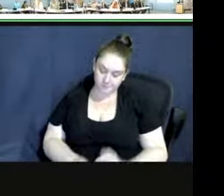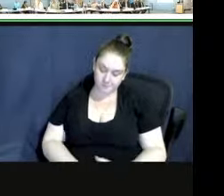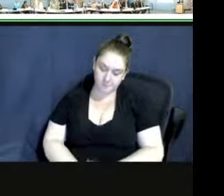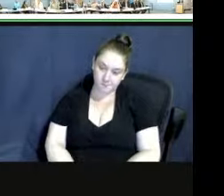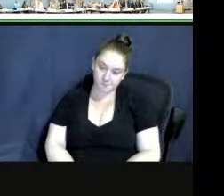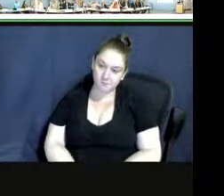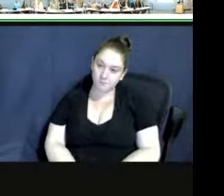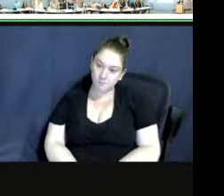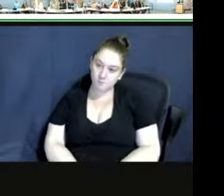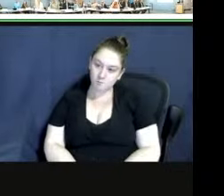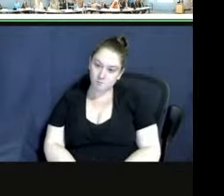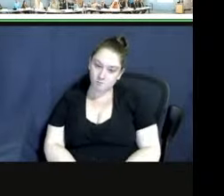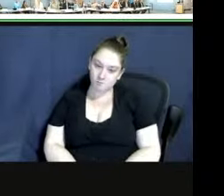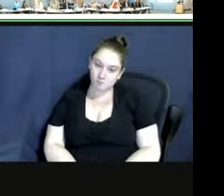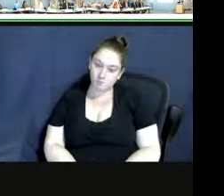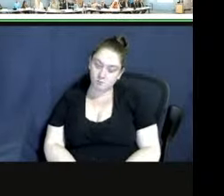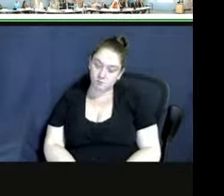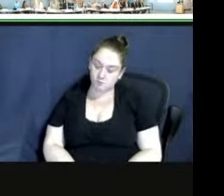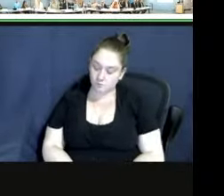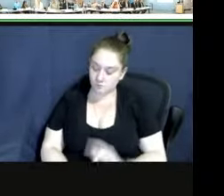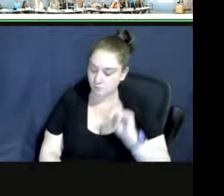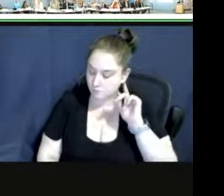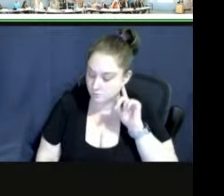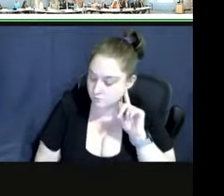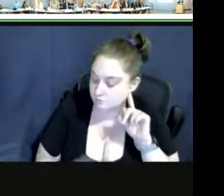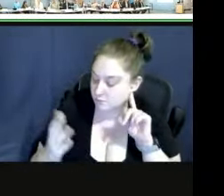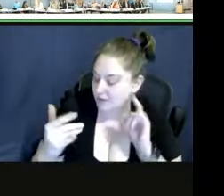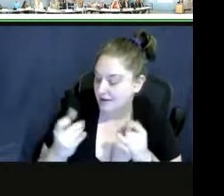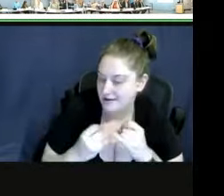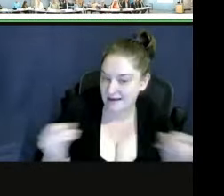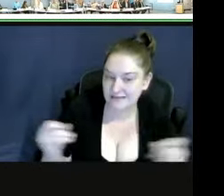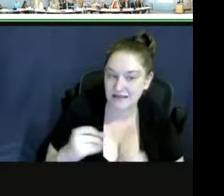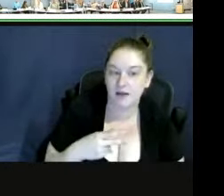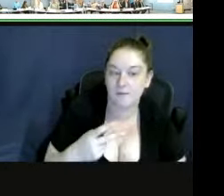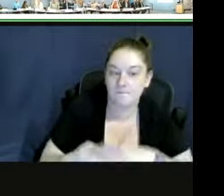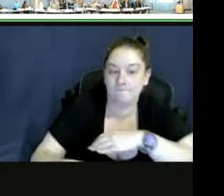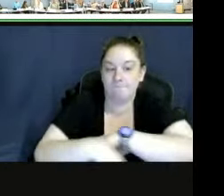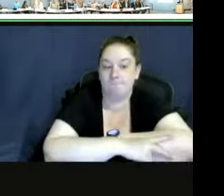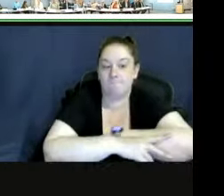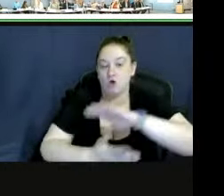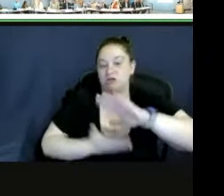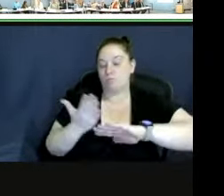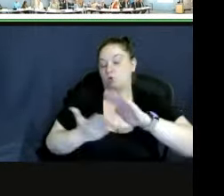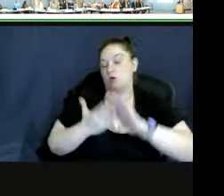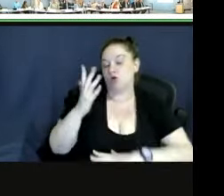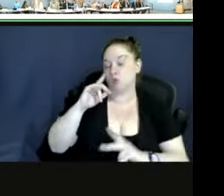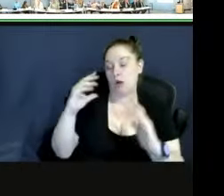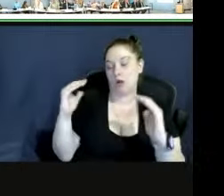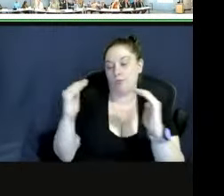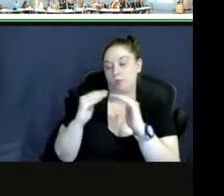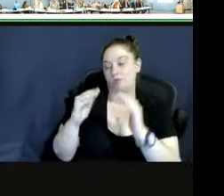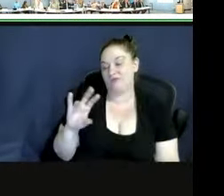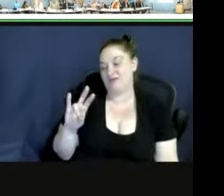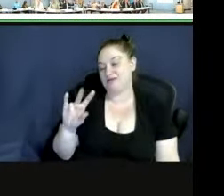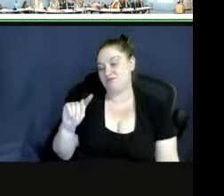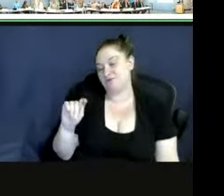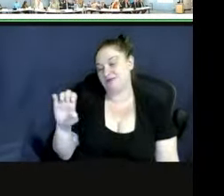Josh, want to continue? Sure. The next line is parks operations. We're looking at the equivalent of 7 FT, similar.